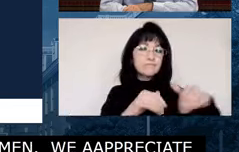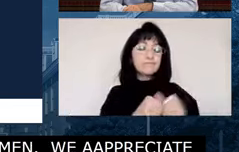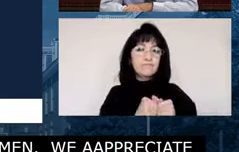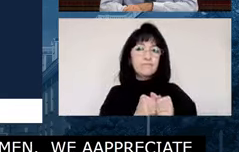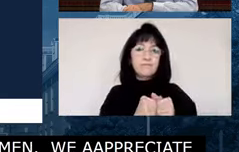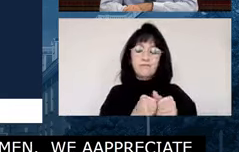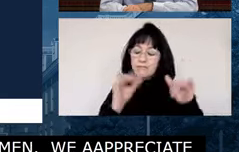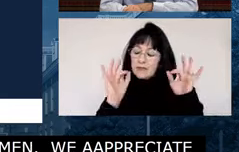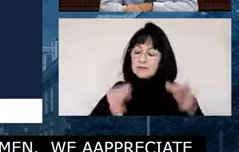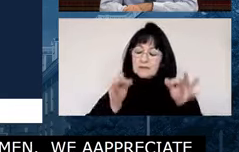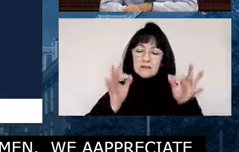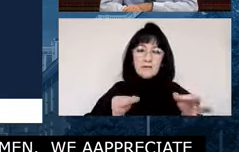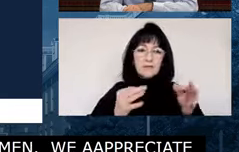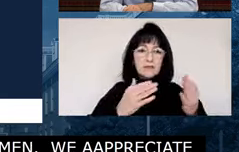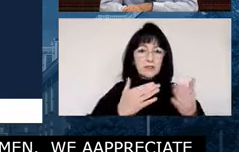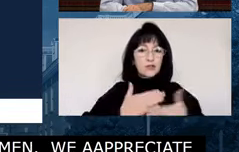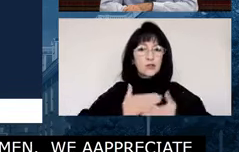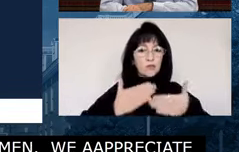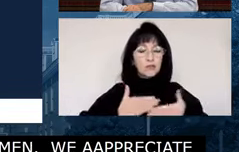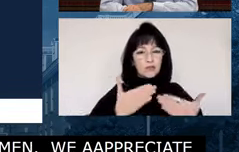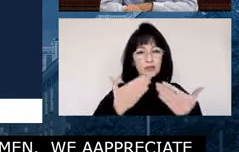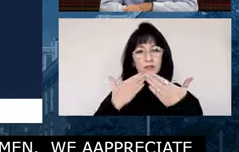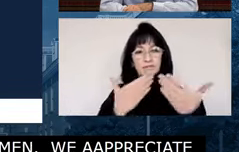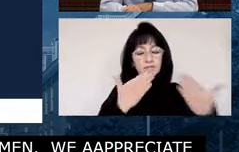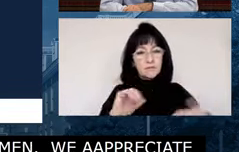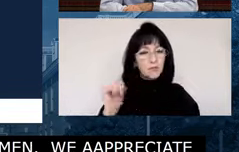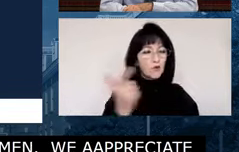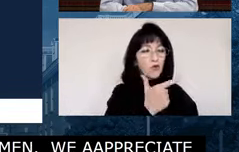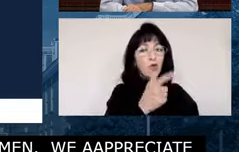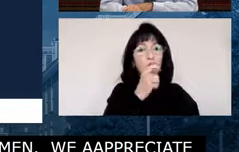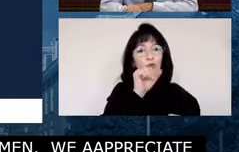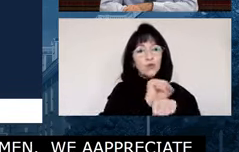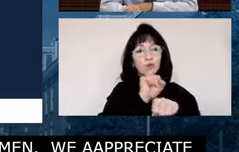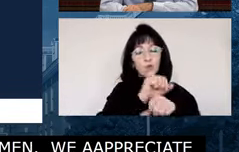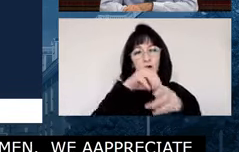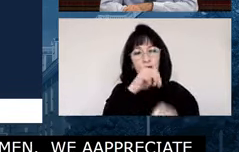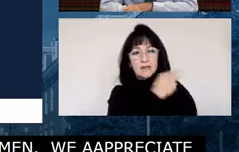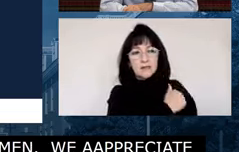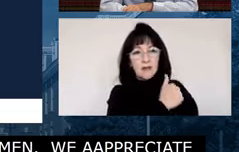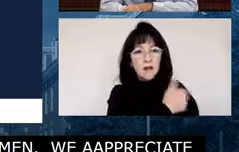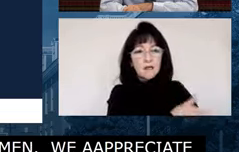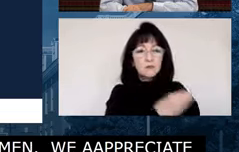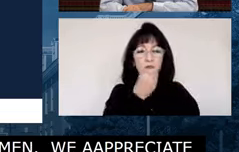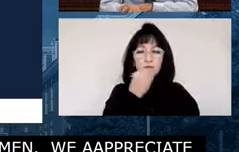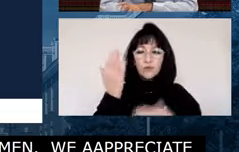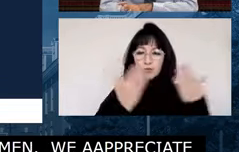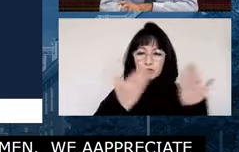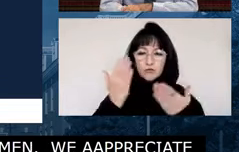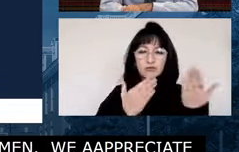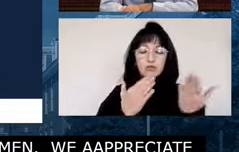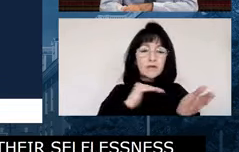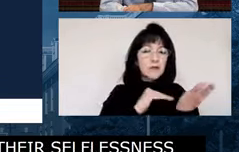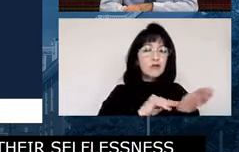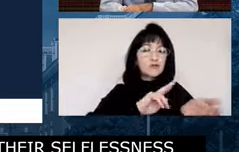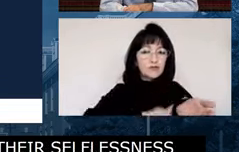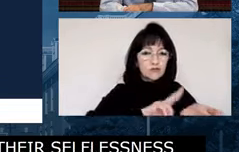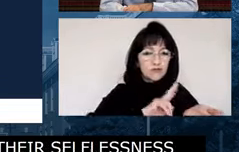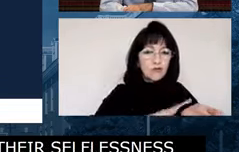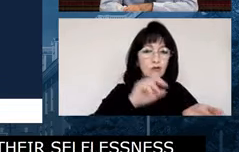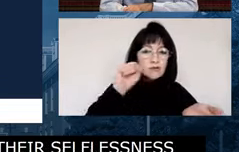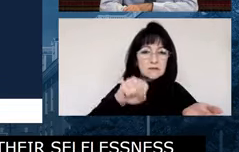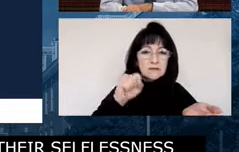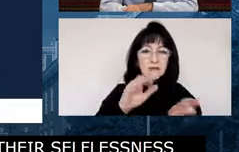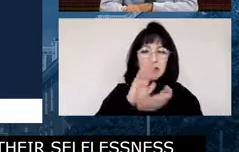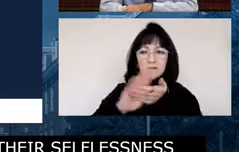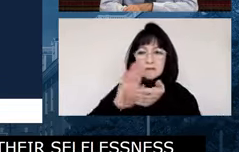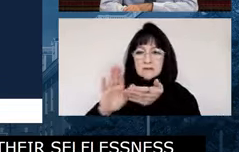doctors, nurses, aides, food service folks, everybody in the hospitals who've been under the gun. You know, when we need hospital care, they're there to